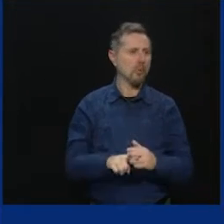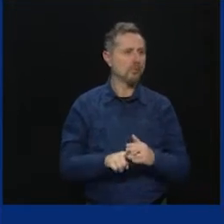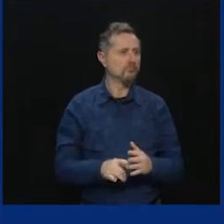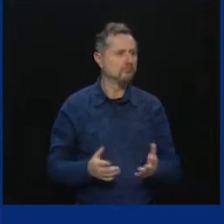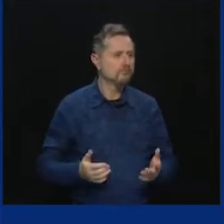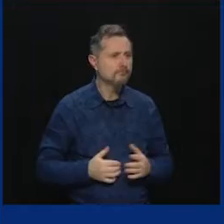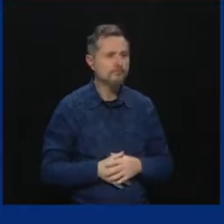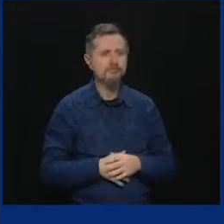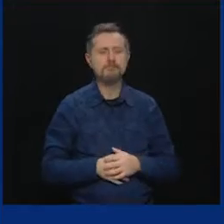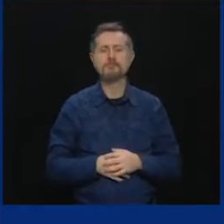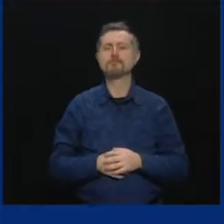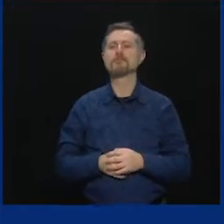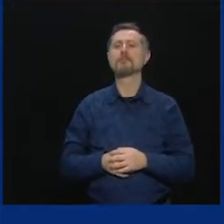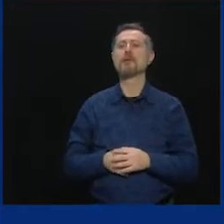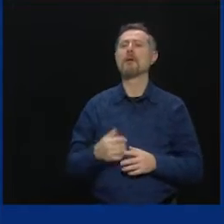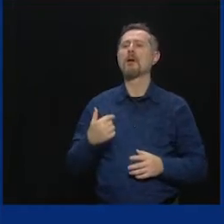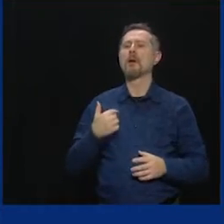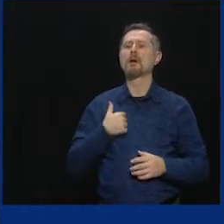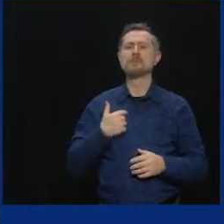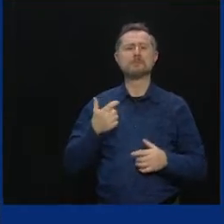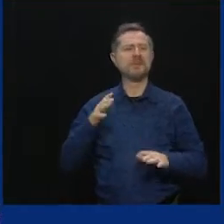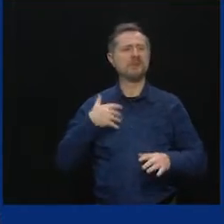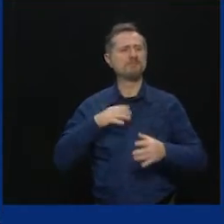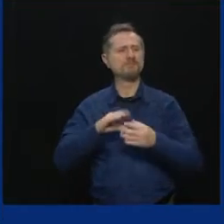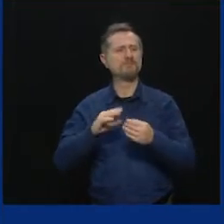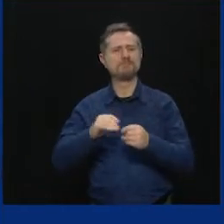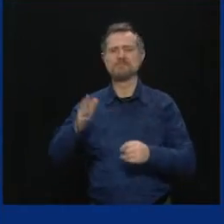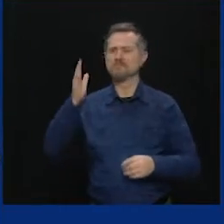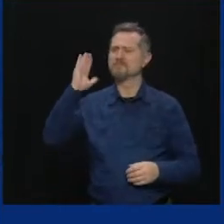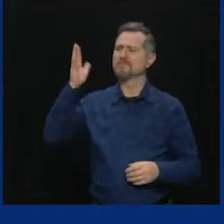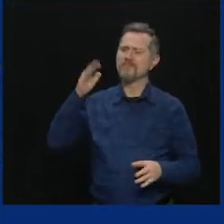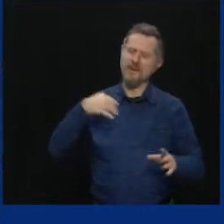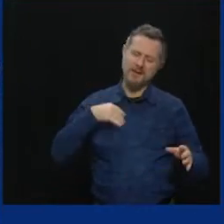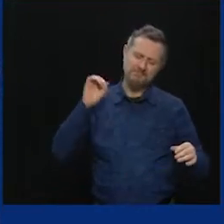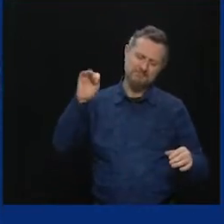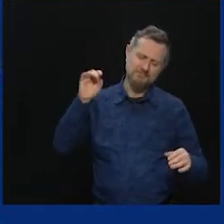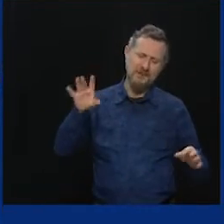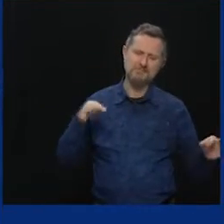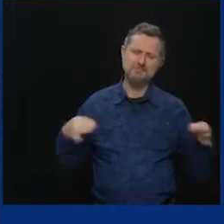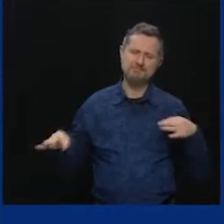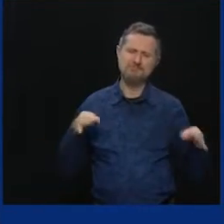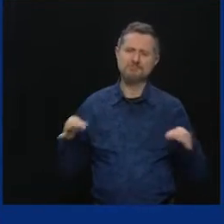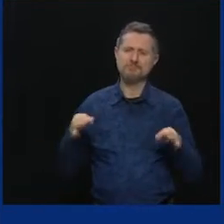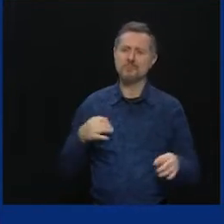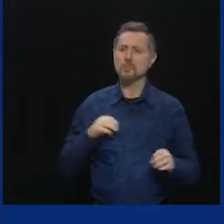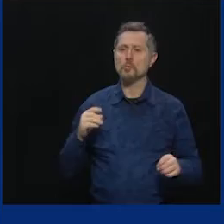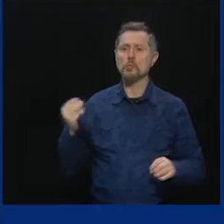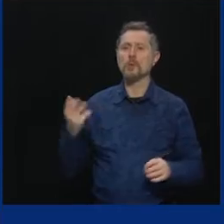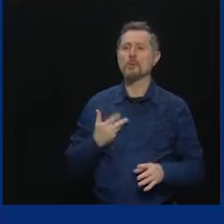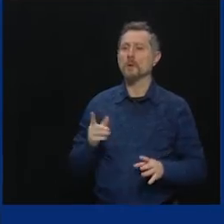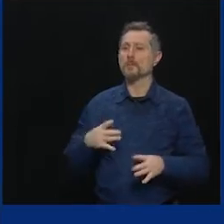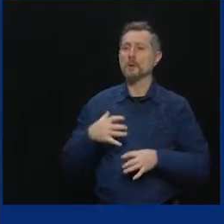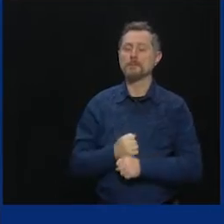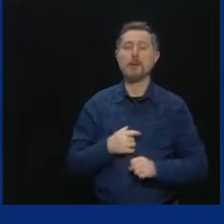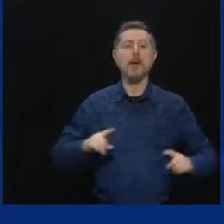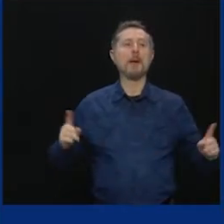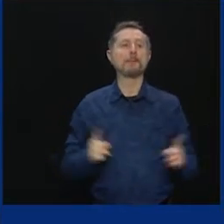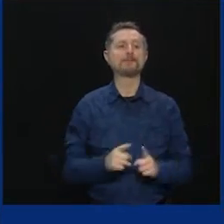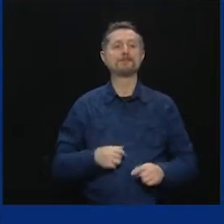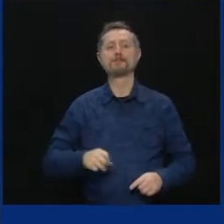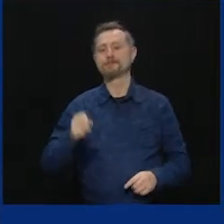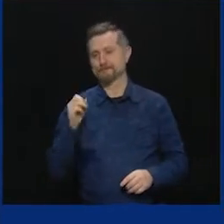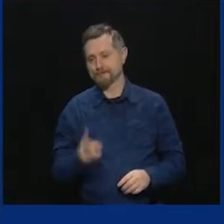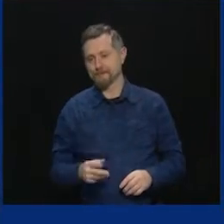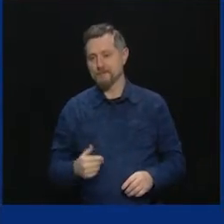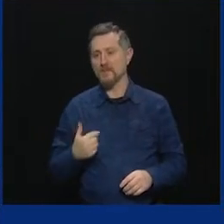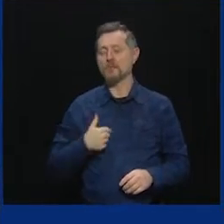and Peace speech prepared, but I was told I had to give the short version. So right now, without further ado, I want to welcome